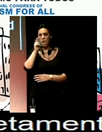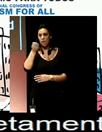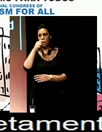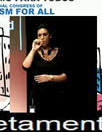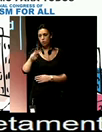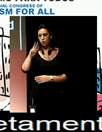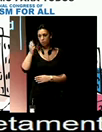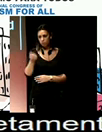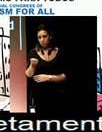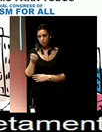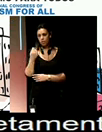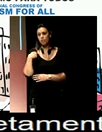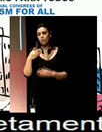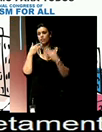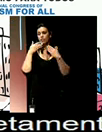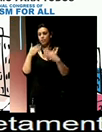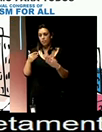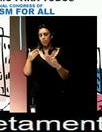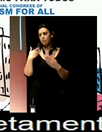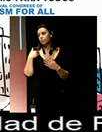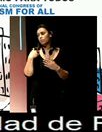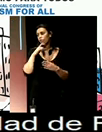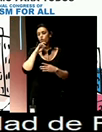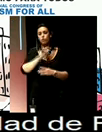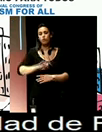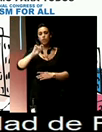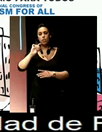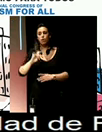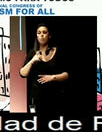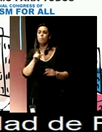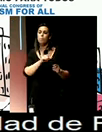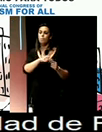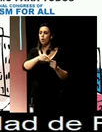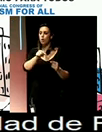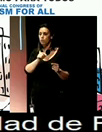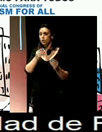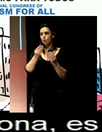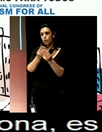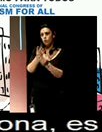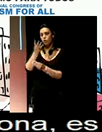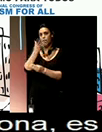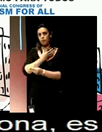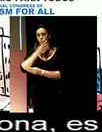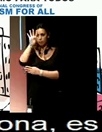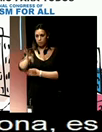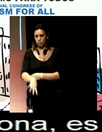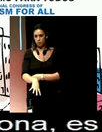Tarragona. A project carried out thanks to Vodafone Foundation and in collaboration with the City Hall